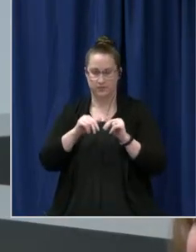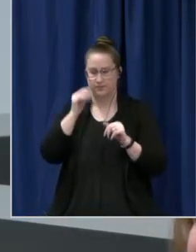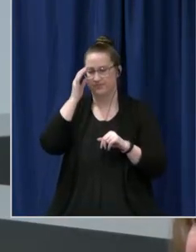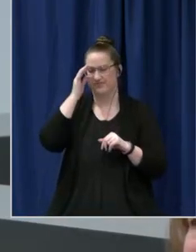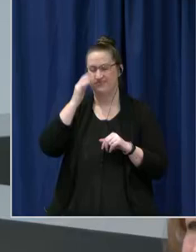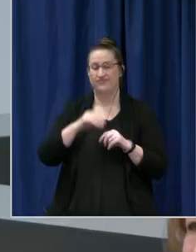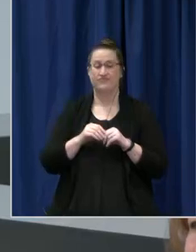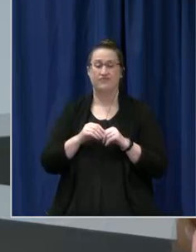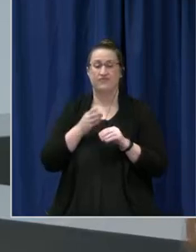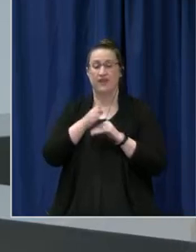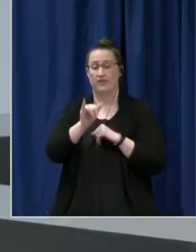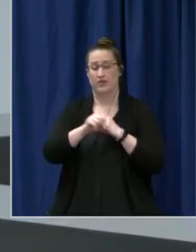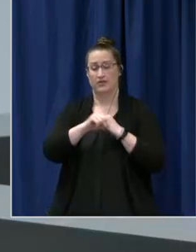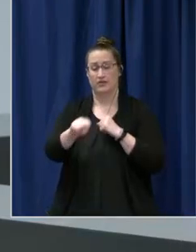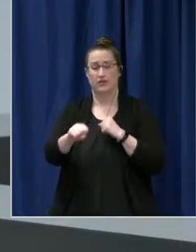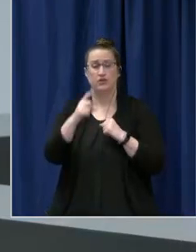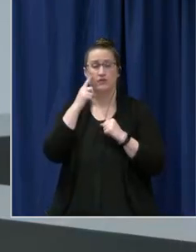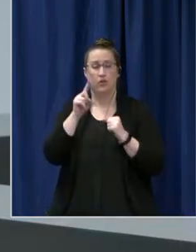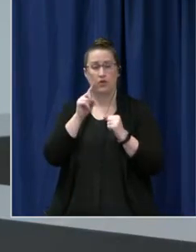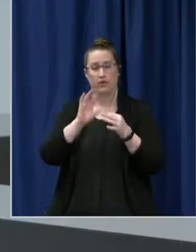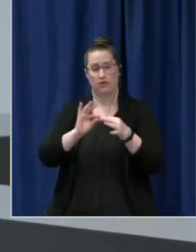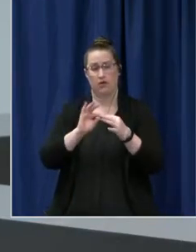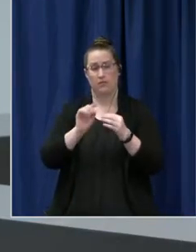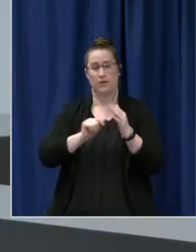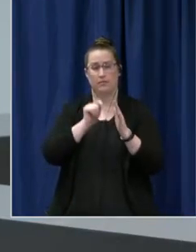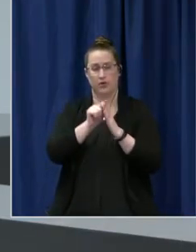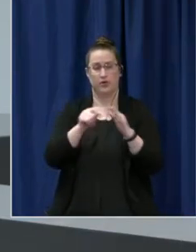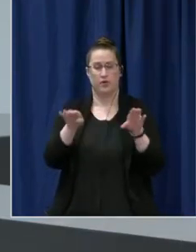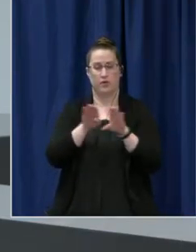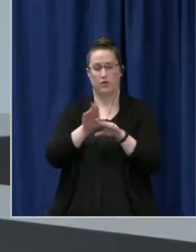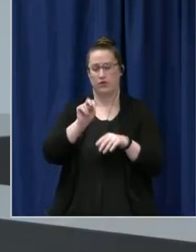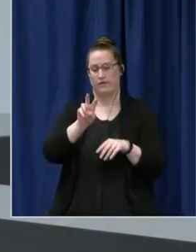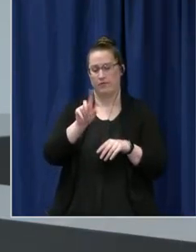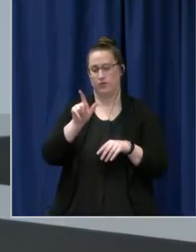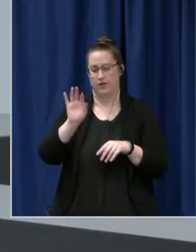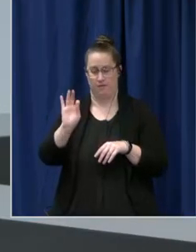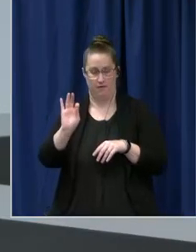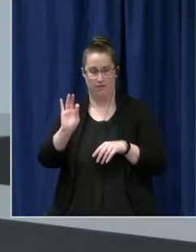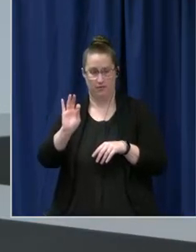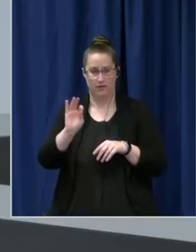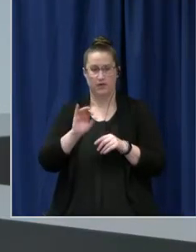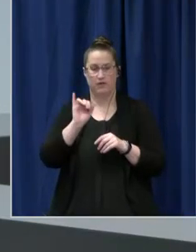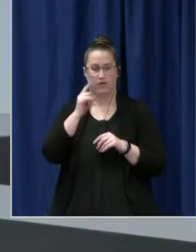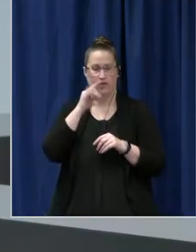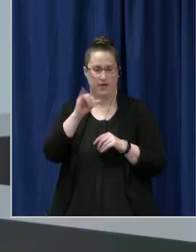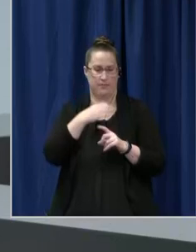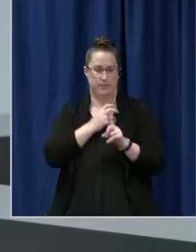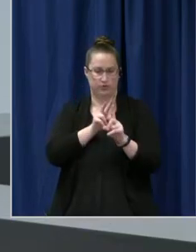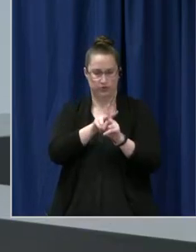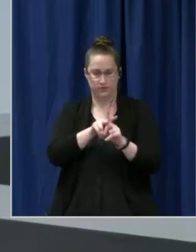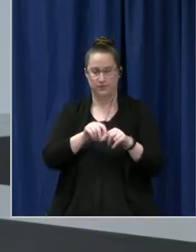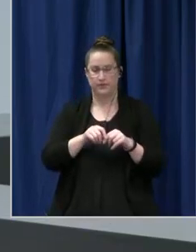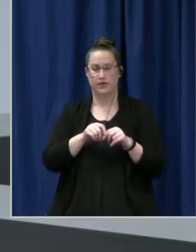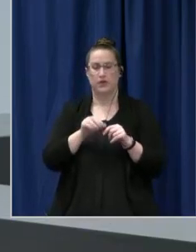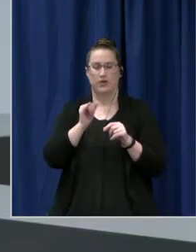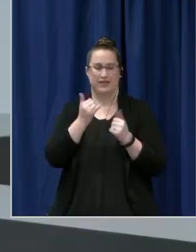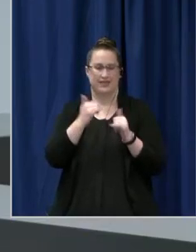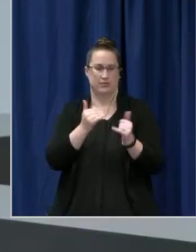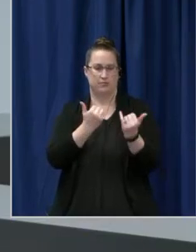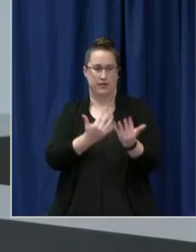Following an extension of the comment period that closed on November 29th, and that petition remains